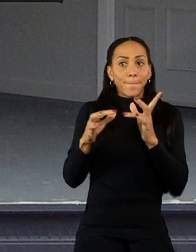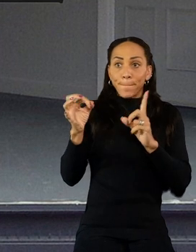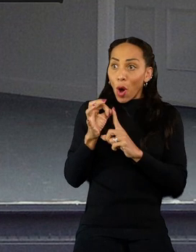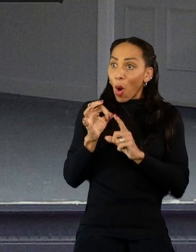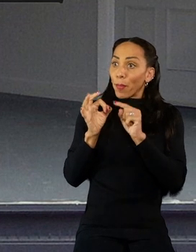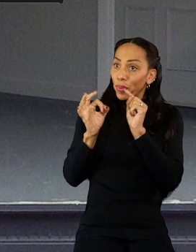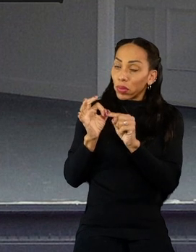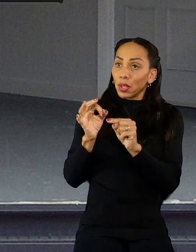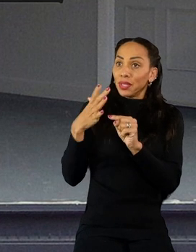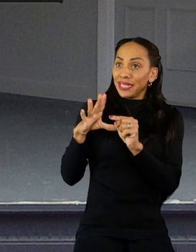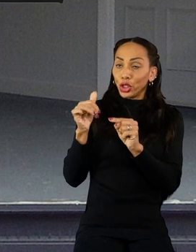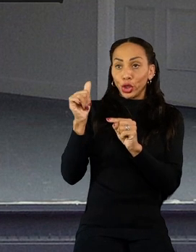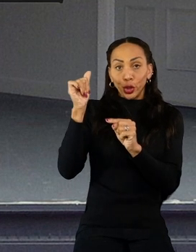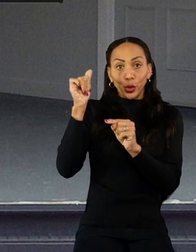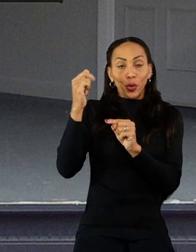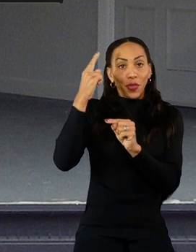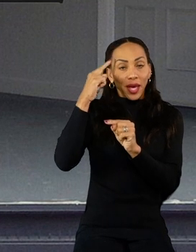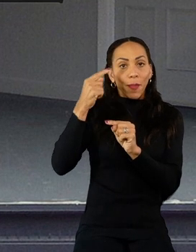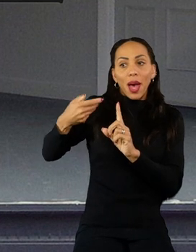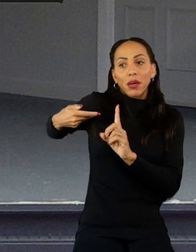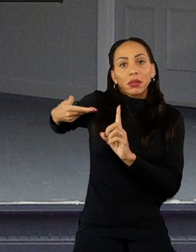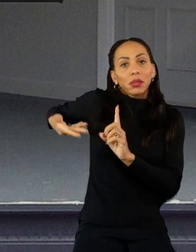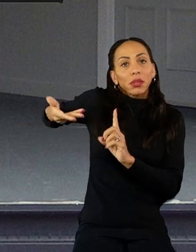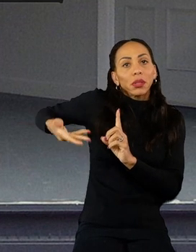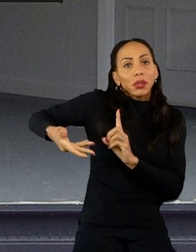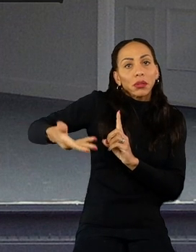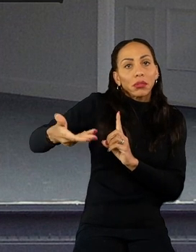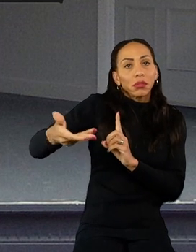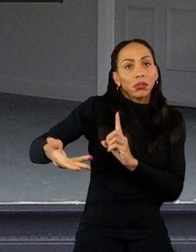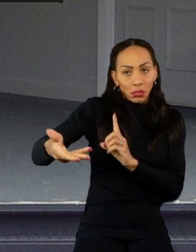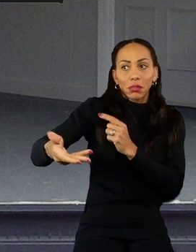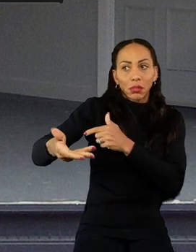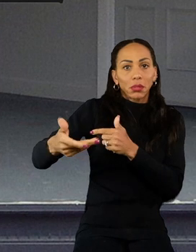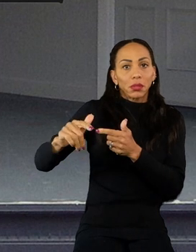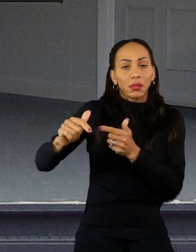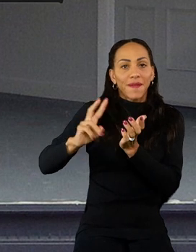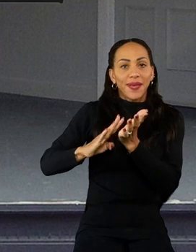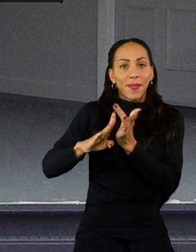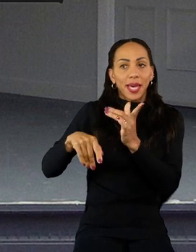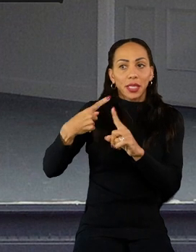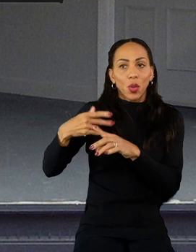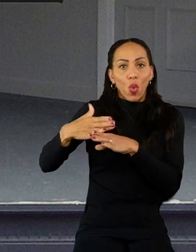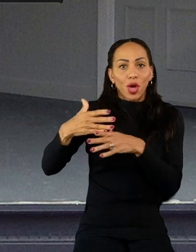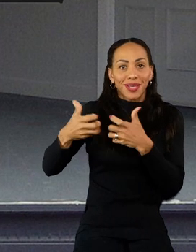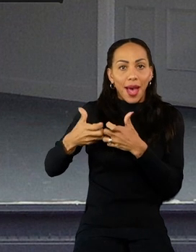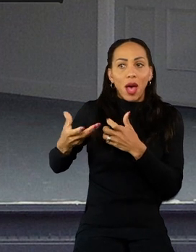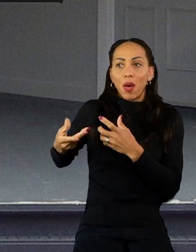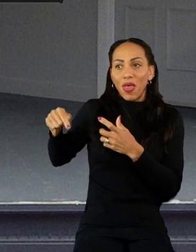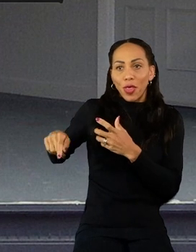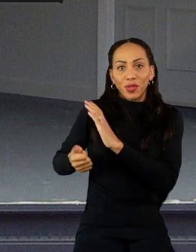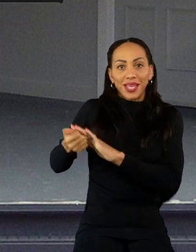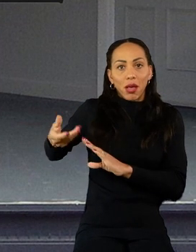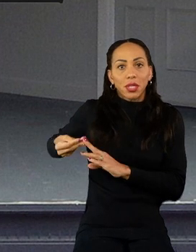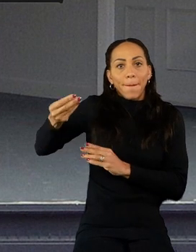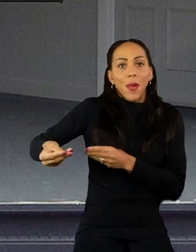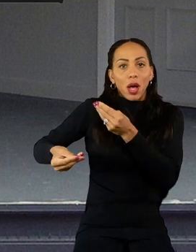and the computer and everything. So I think you need to think about who, or could be several people, learn the